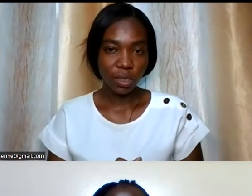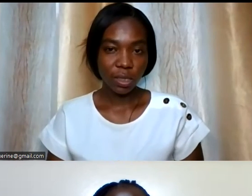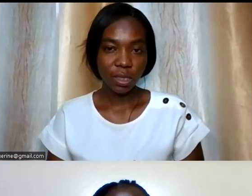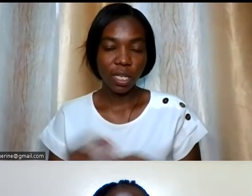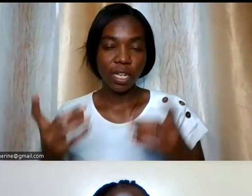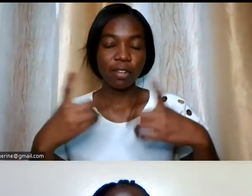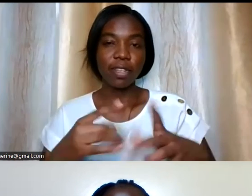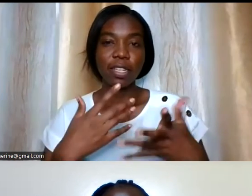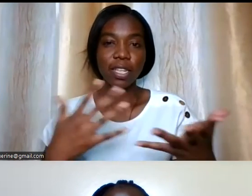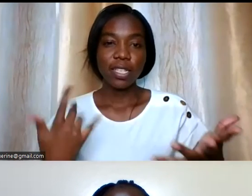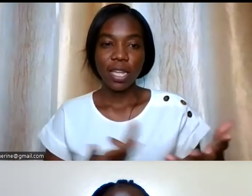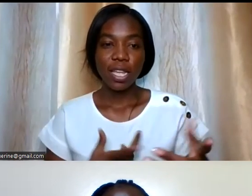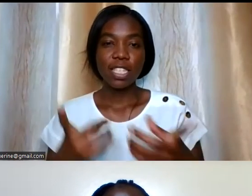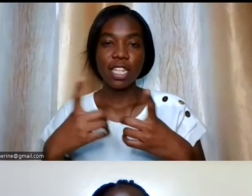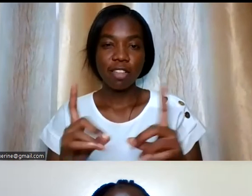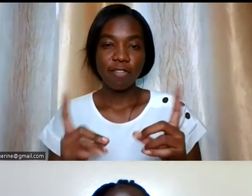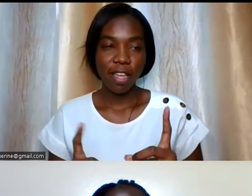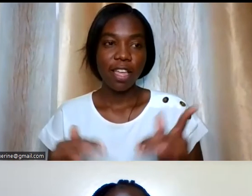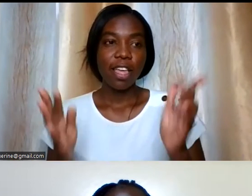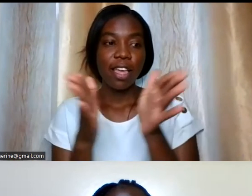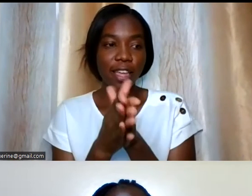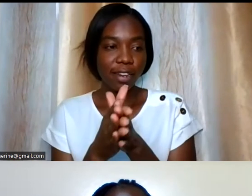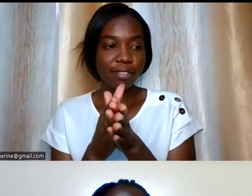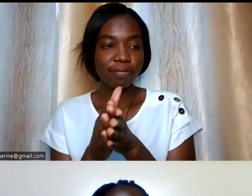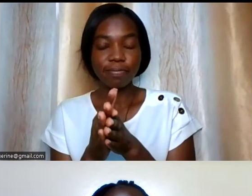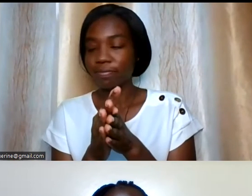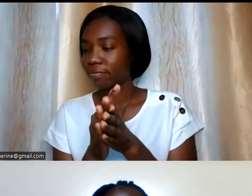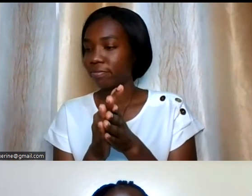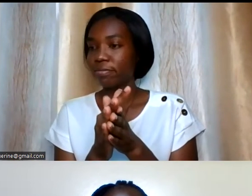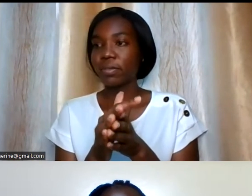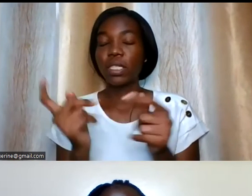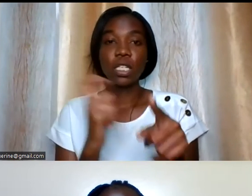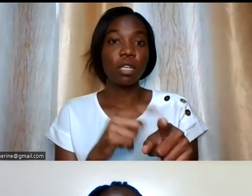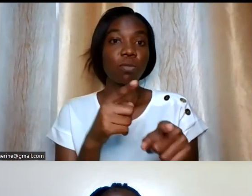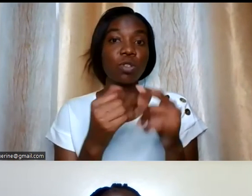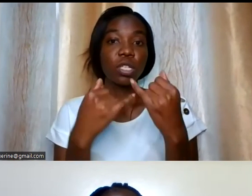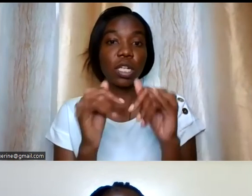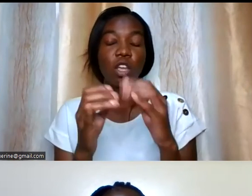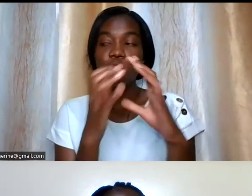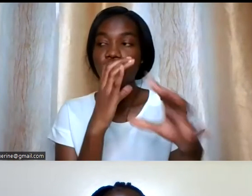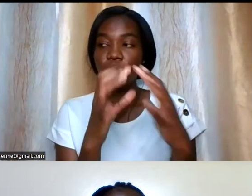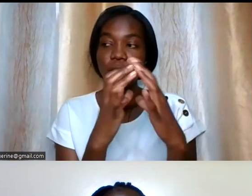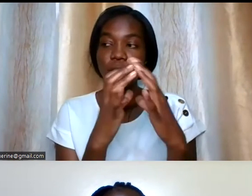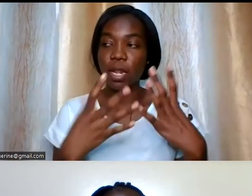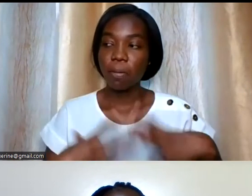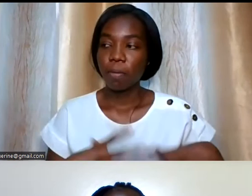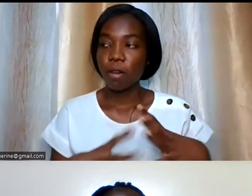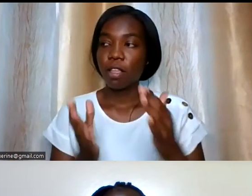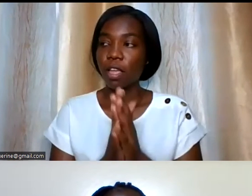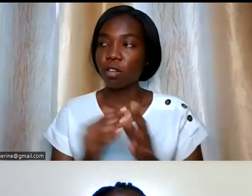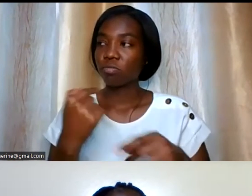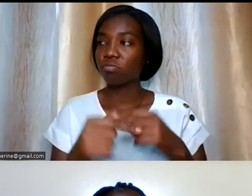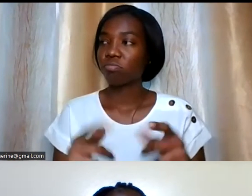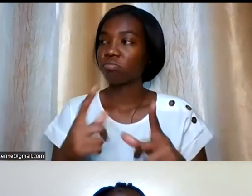delivering the things that we deliver. And when you are trying to communicate to people and still maintain a